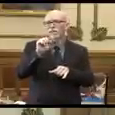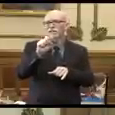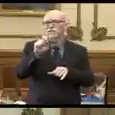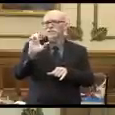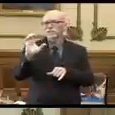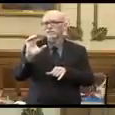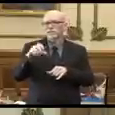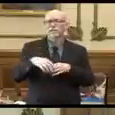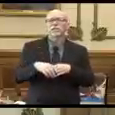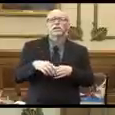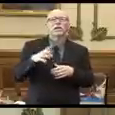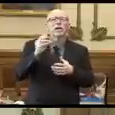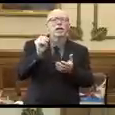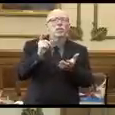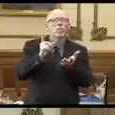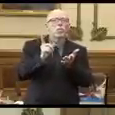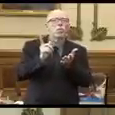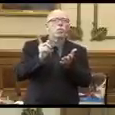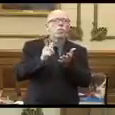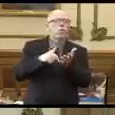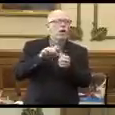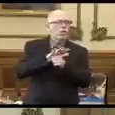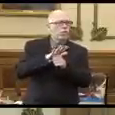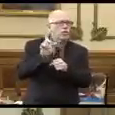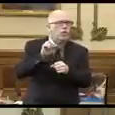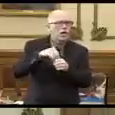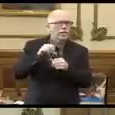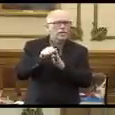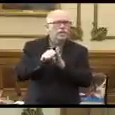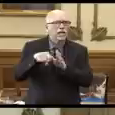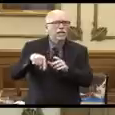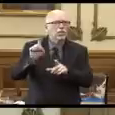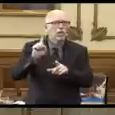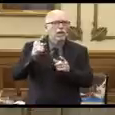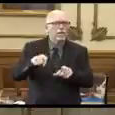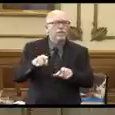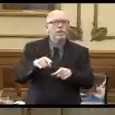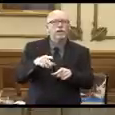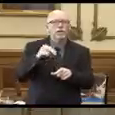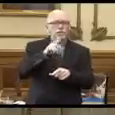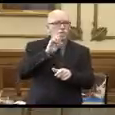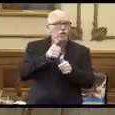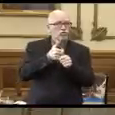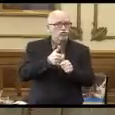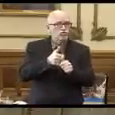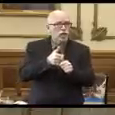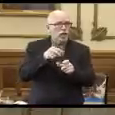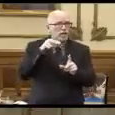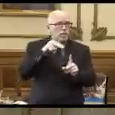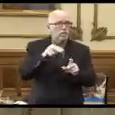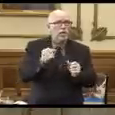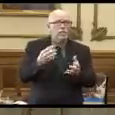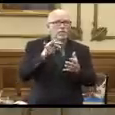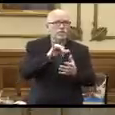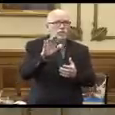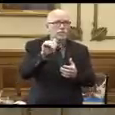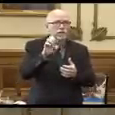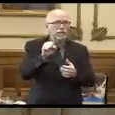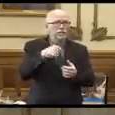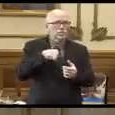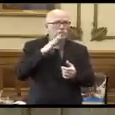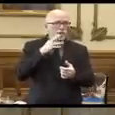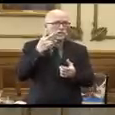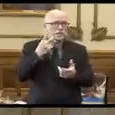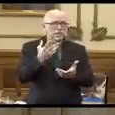inflammatory syndrome? What region of the state? Can you tell us if you're going to be tracking how many of those cases we're going to